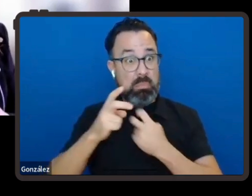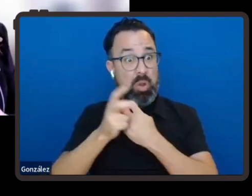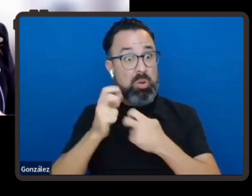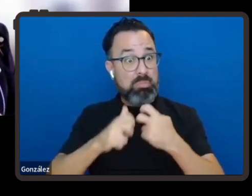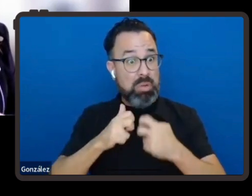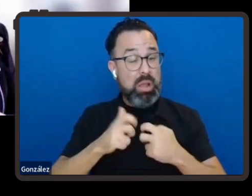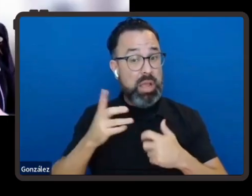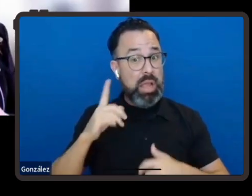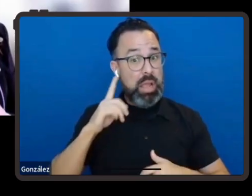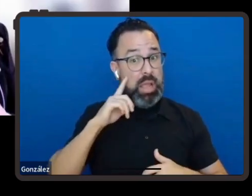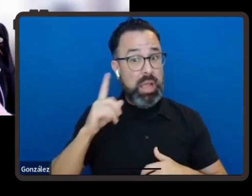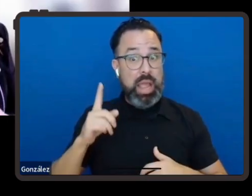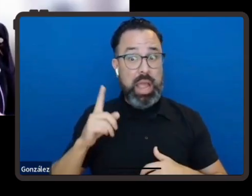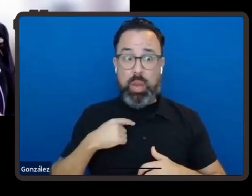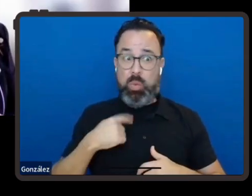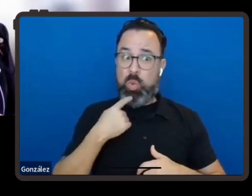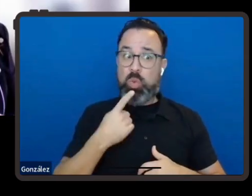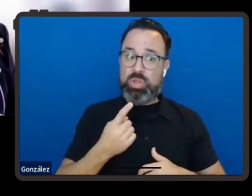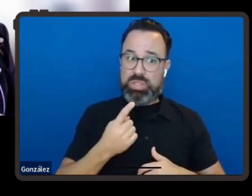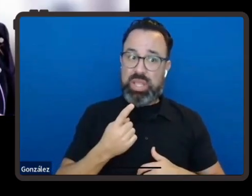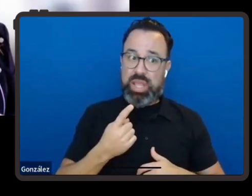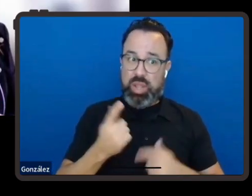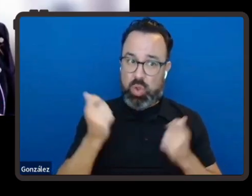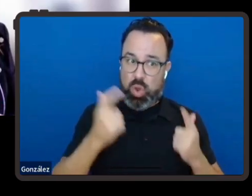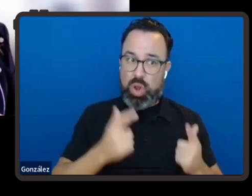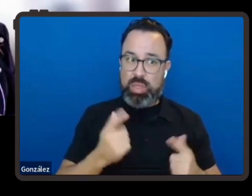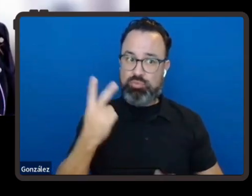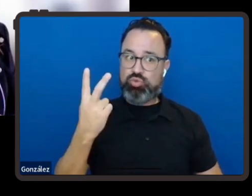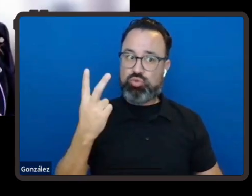probably have them all on 2,000 actually.